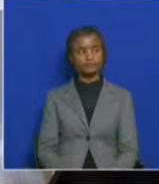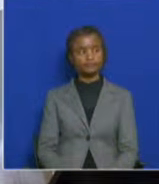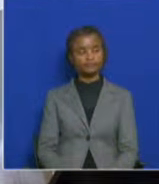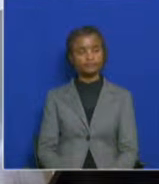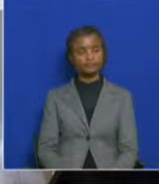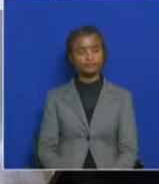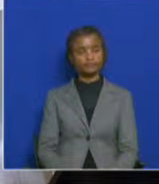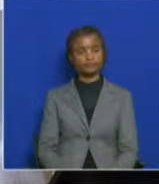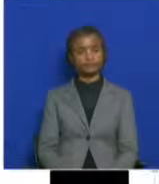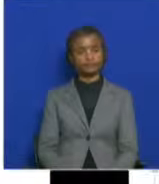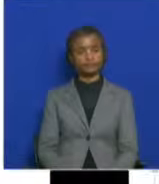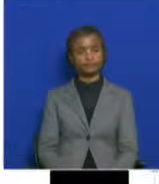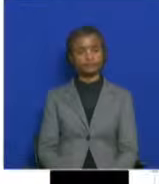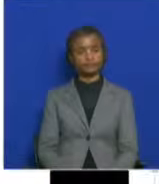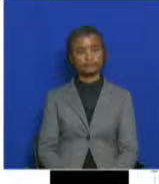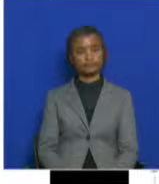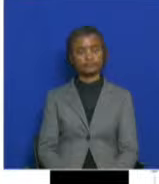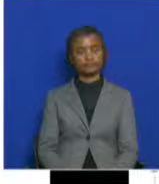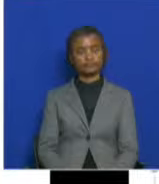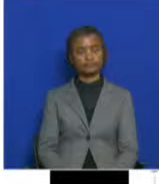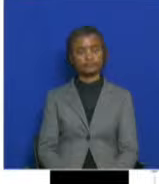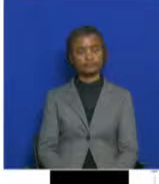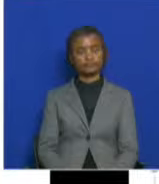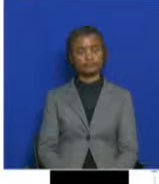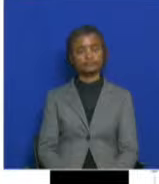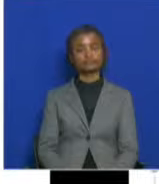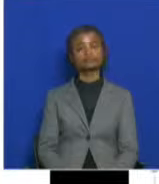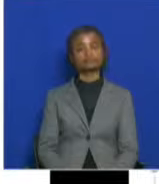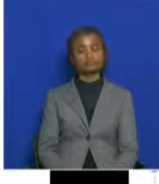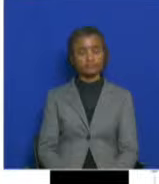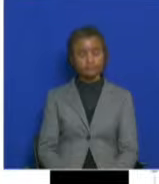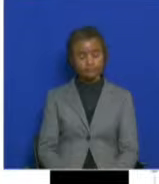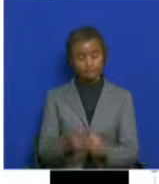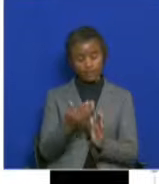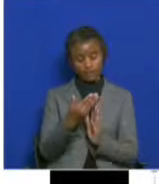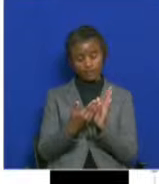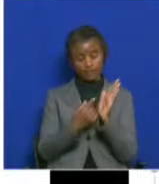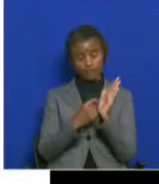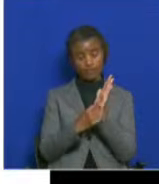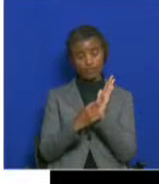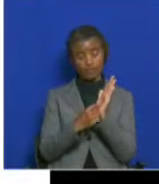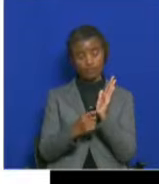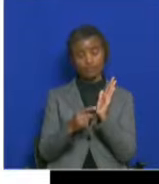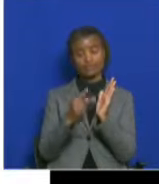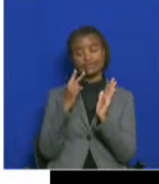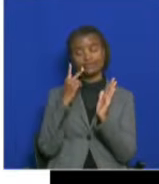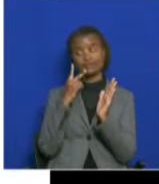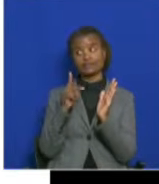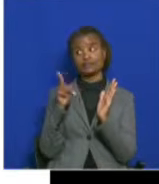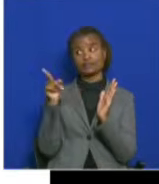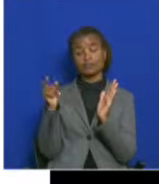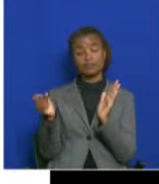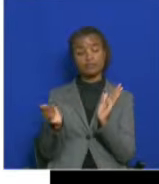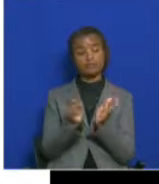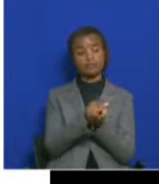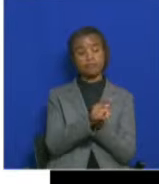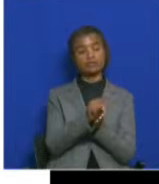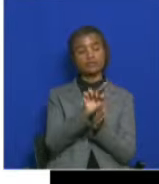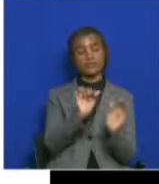And you'll see at the bottom of that page, General Khan responds saying, "Excellent, bro."